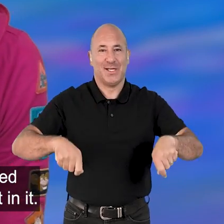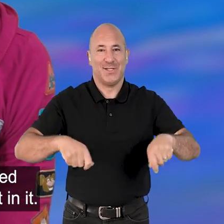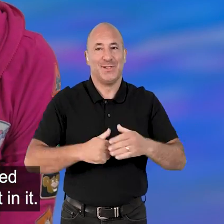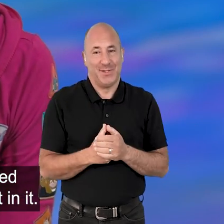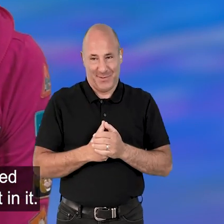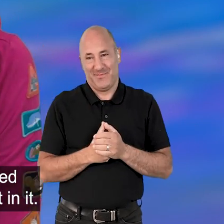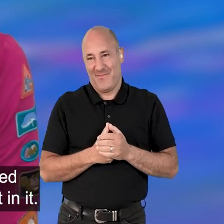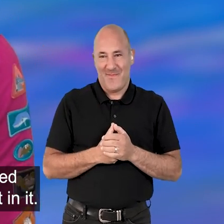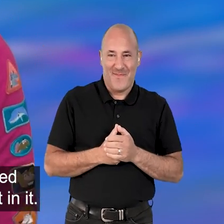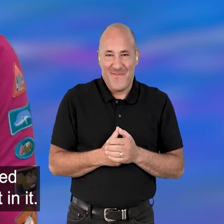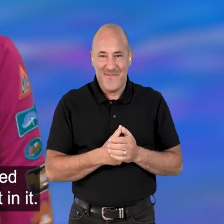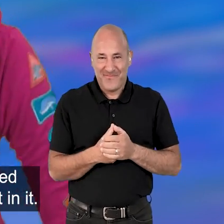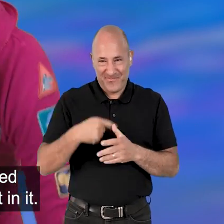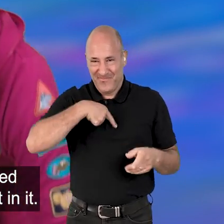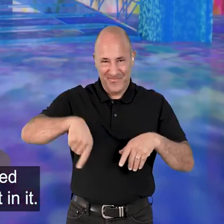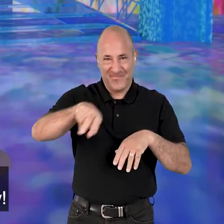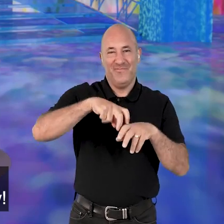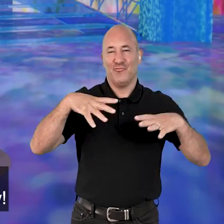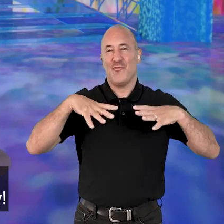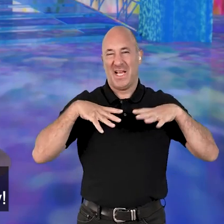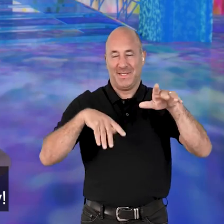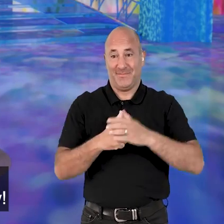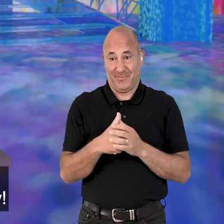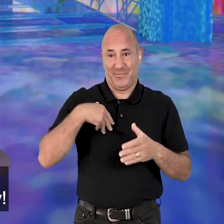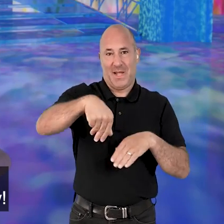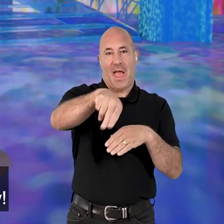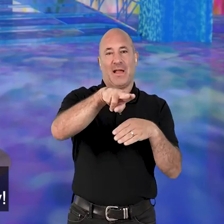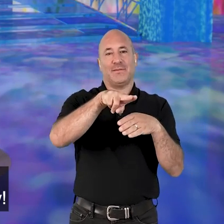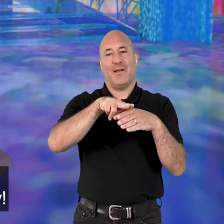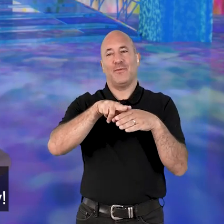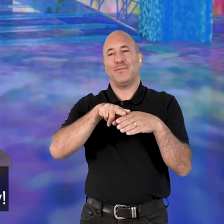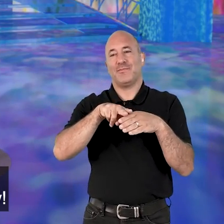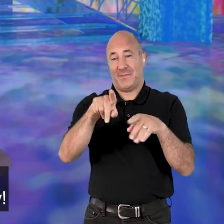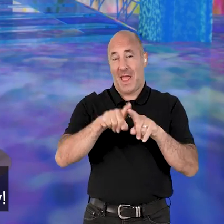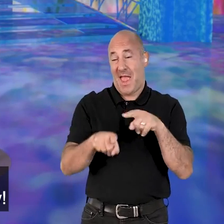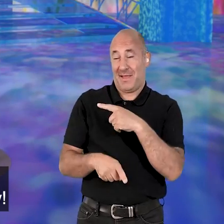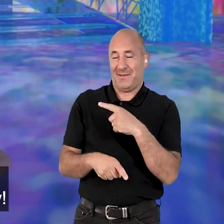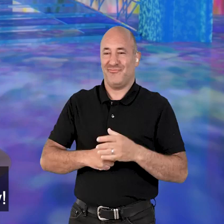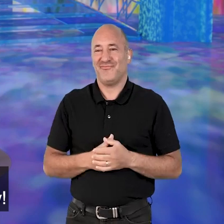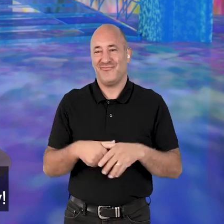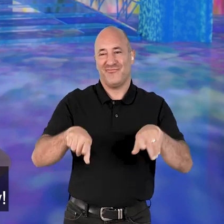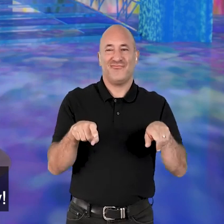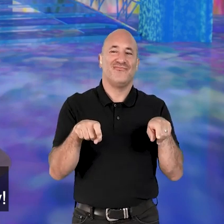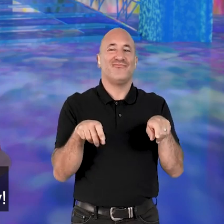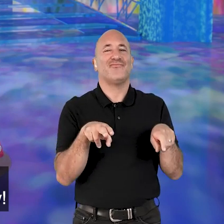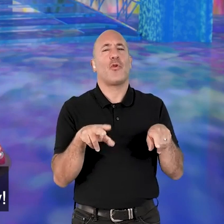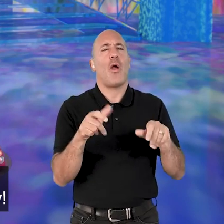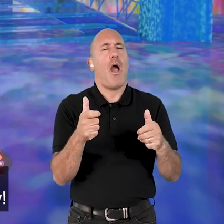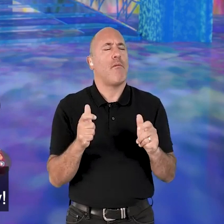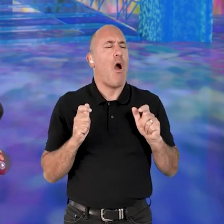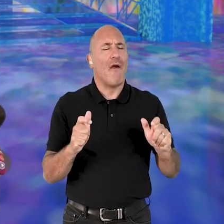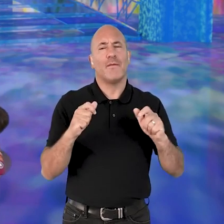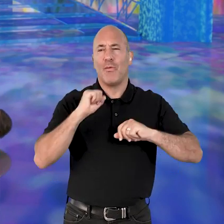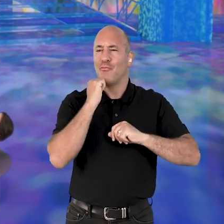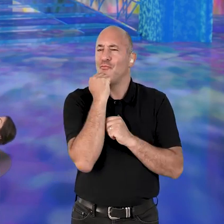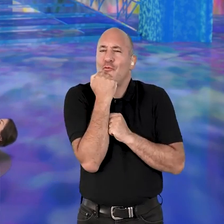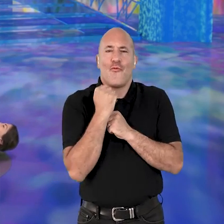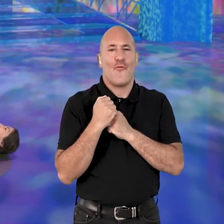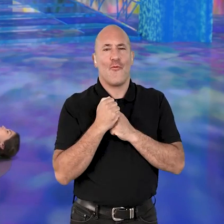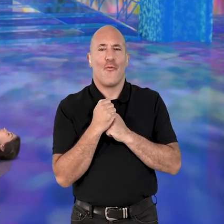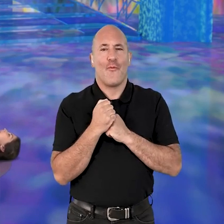so we go and have a nice rest in it. We lie down. Oh, it's so comfy and cosy. We put